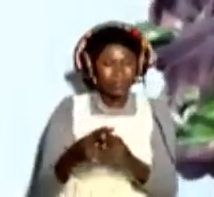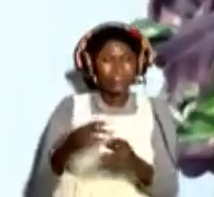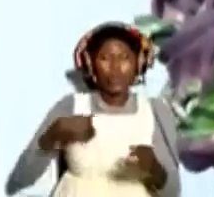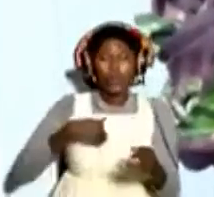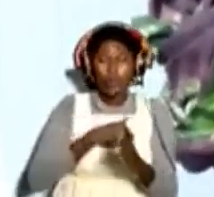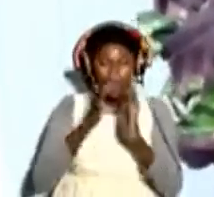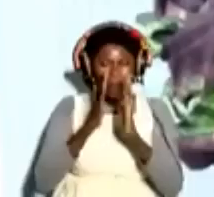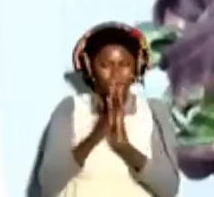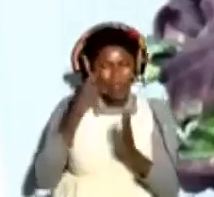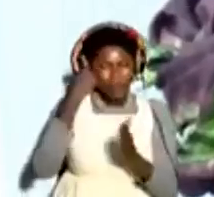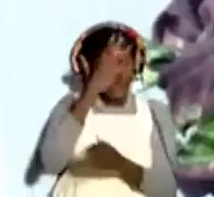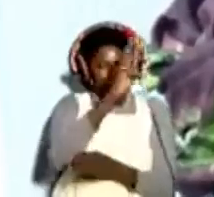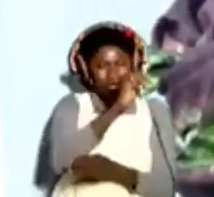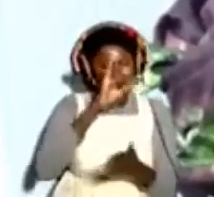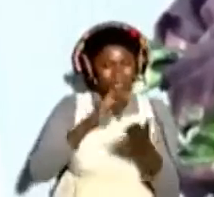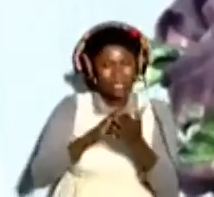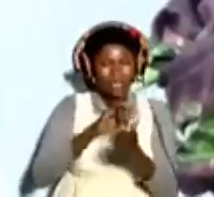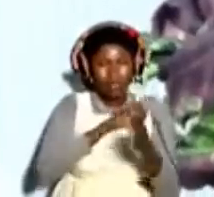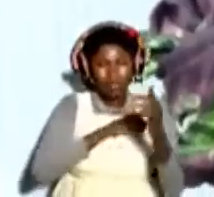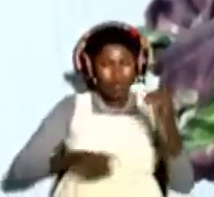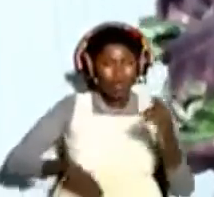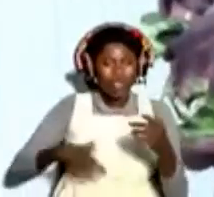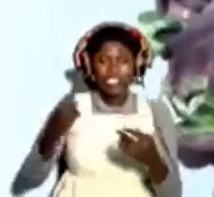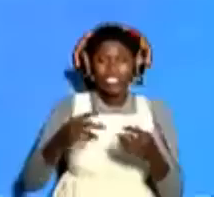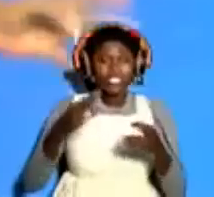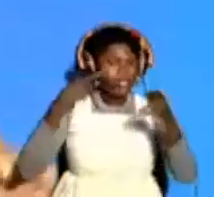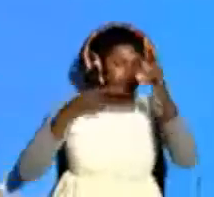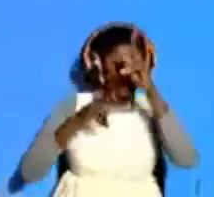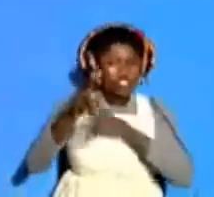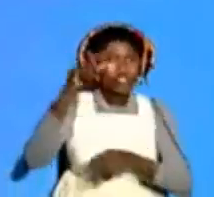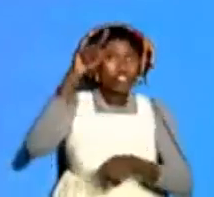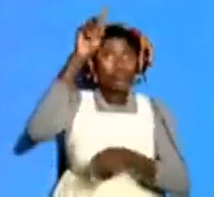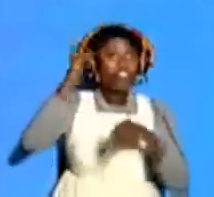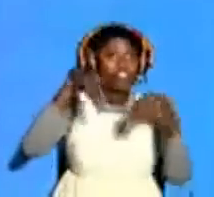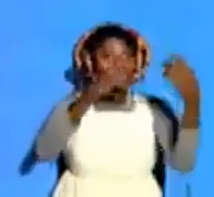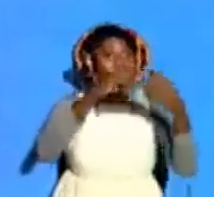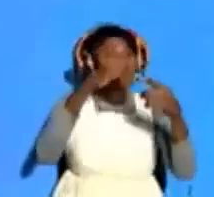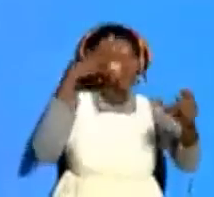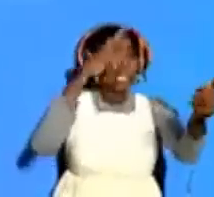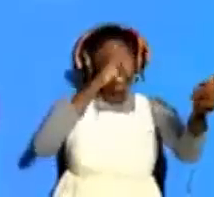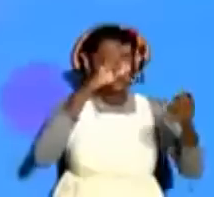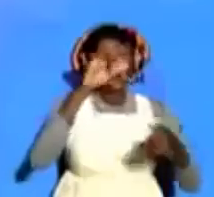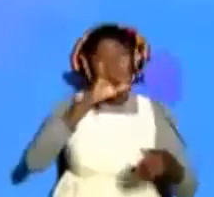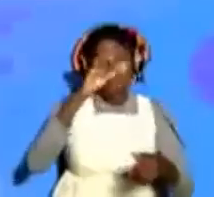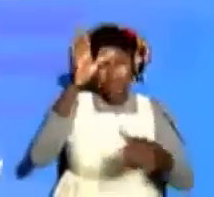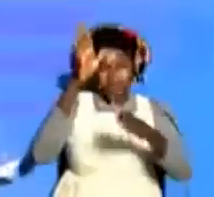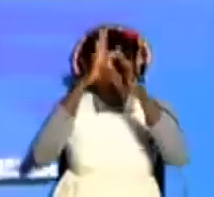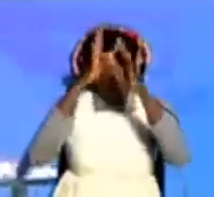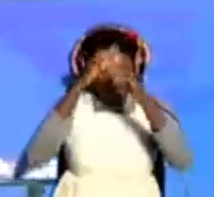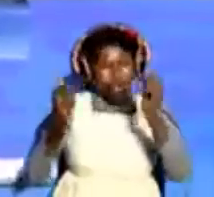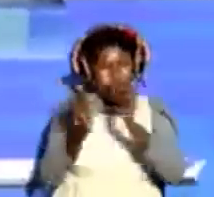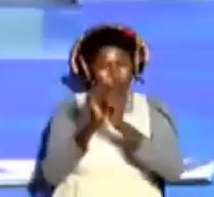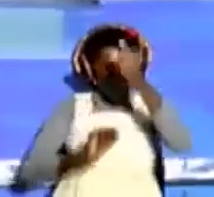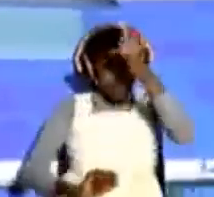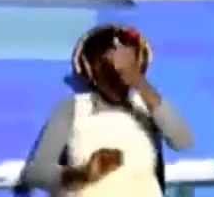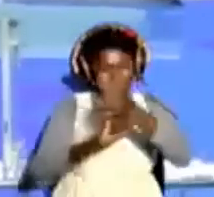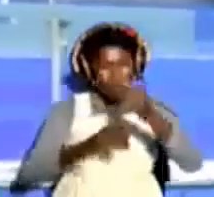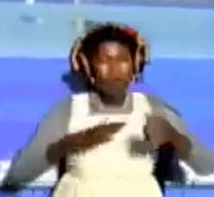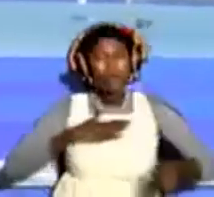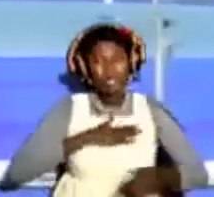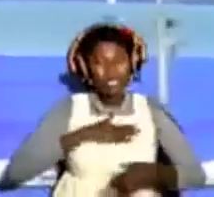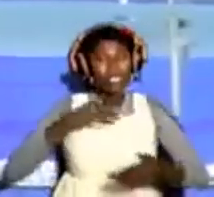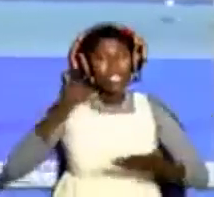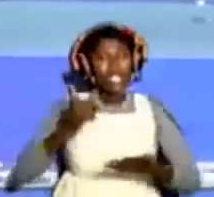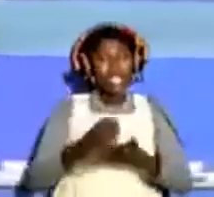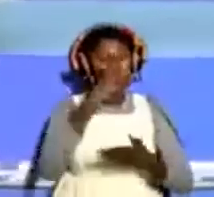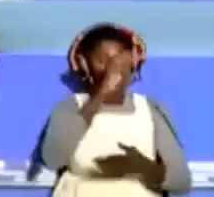we pray for him. Lord, the vision that you have given to him, Father, with your support, he will fulfill it in